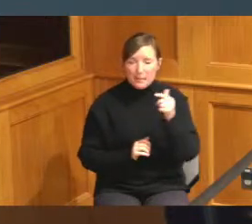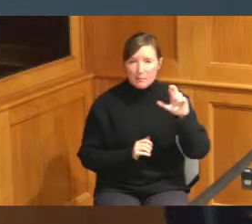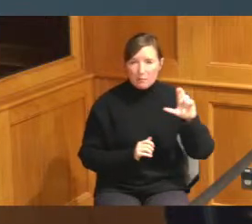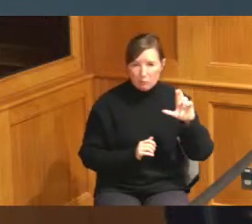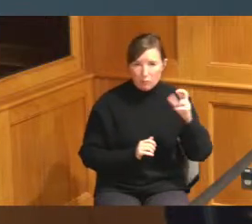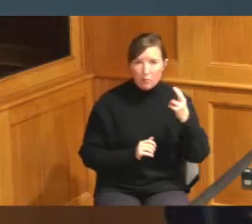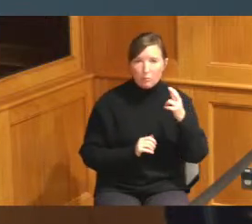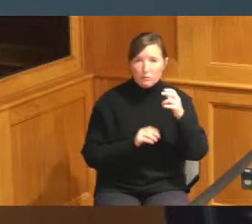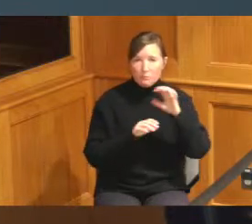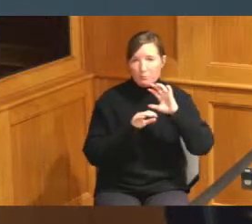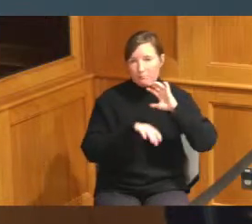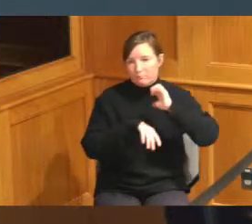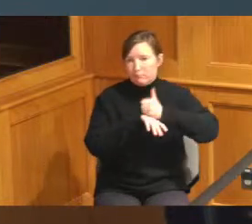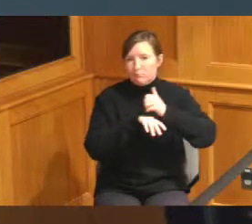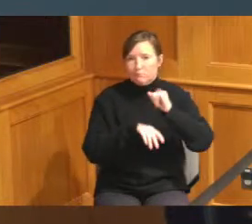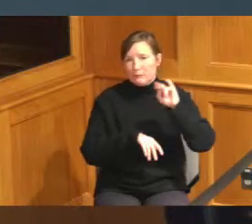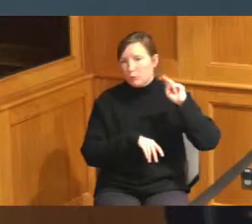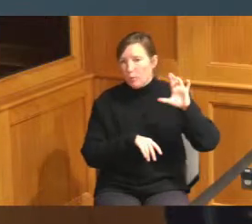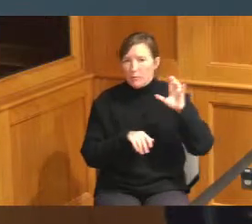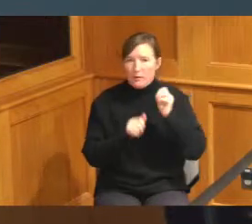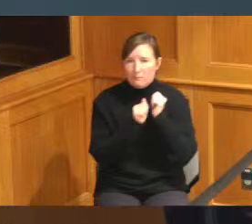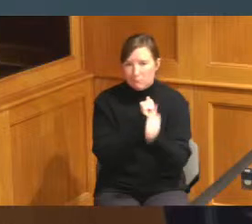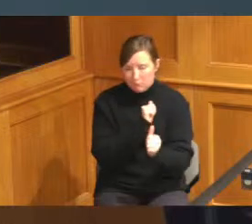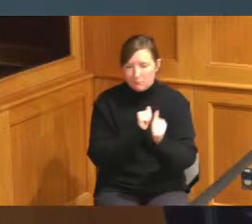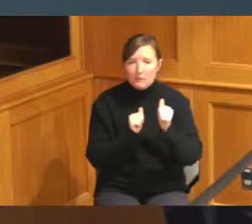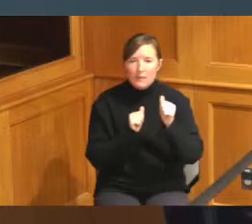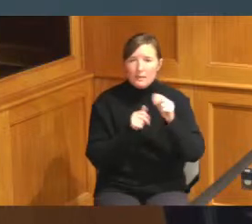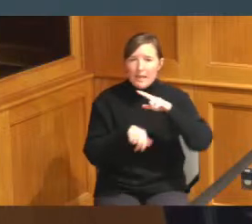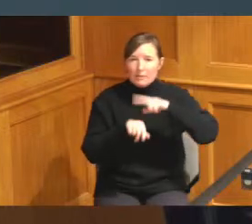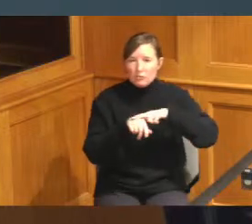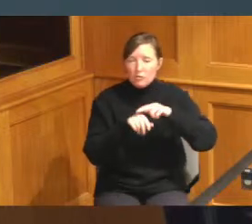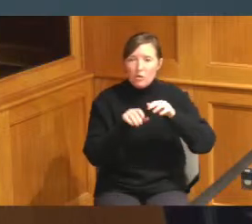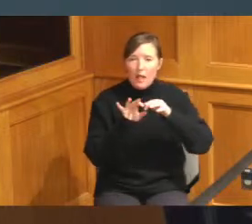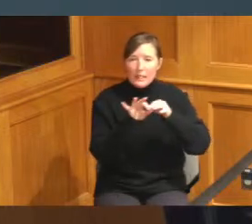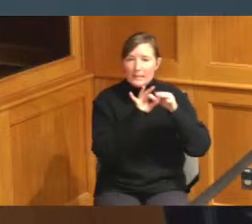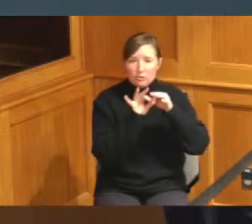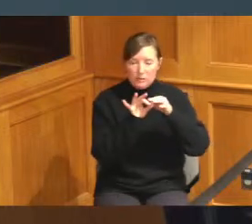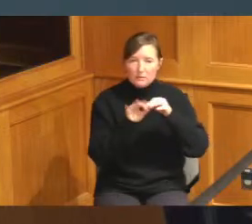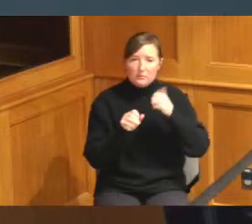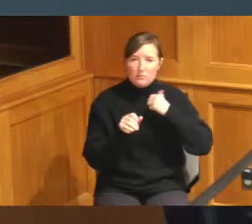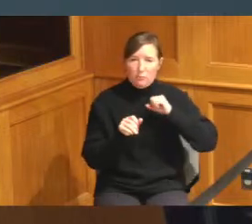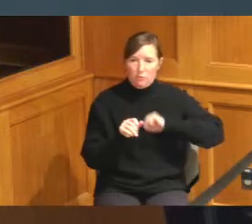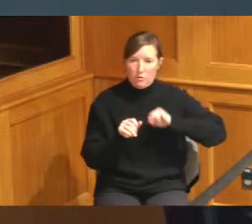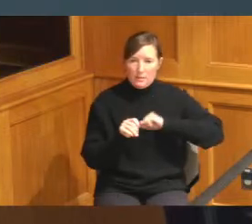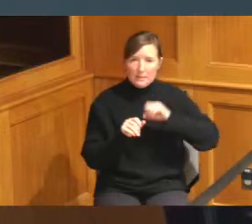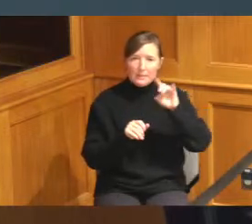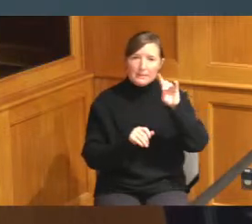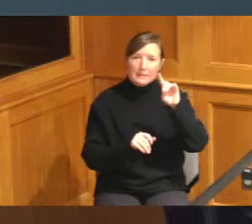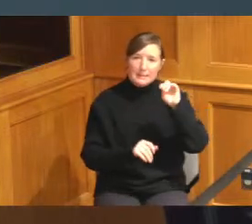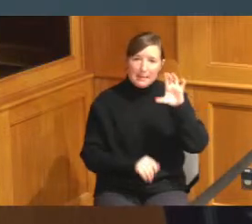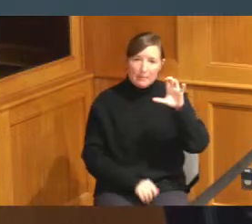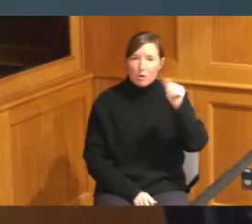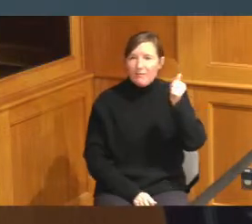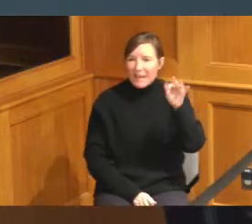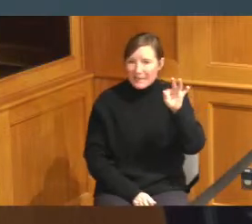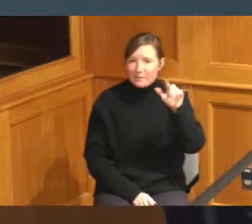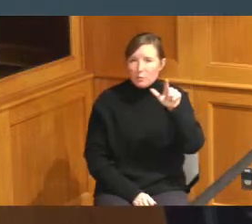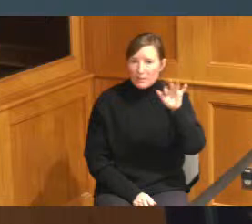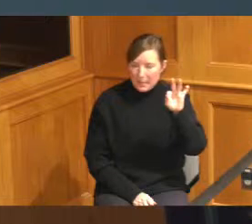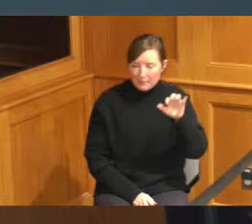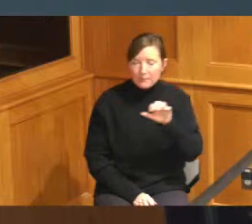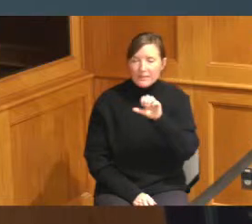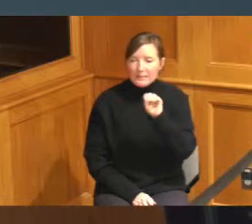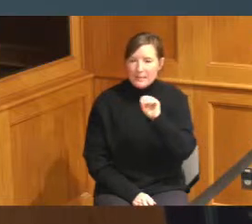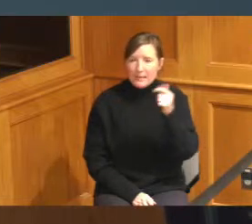sorority became an incorporated national collegiate sorority on December 30th, 1929. Sigma Gamma